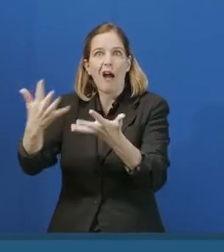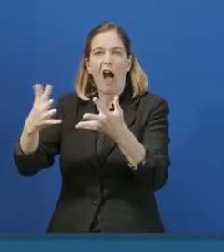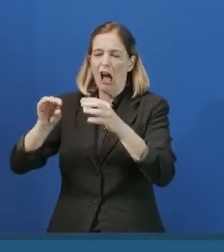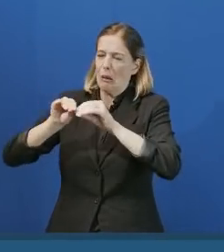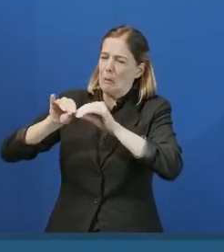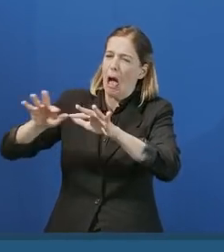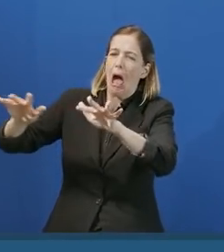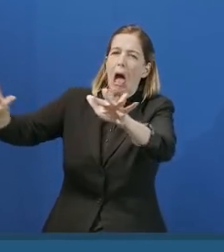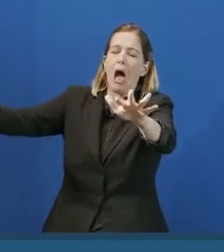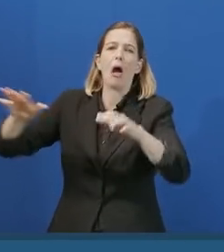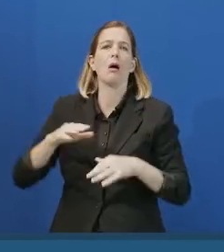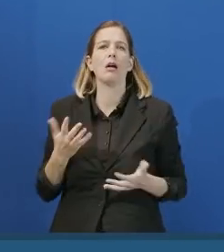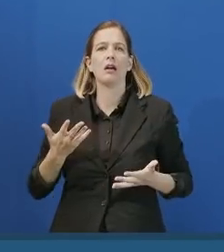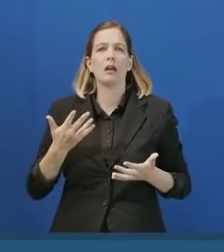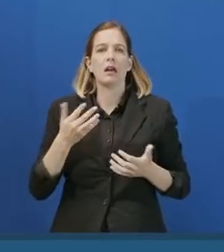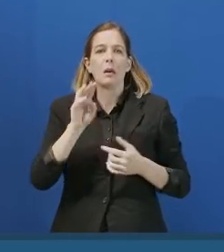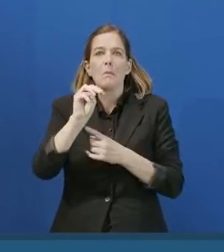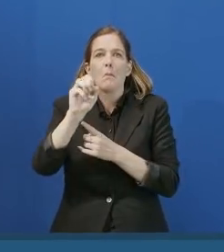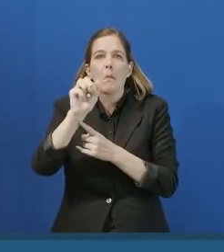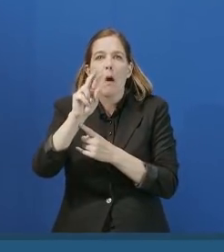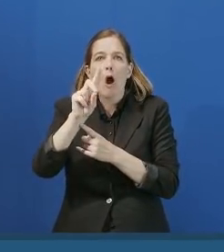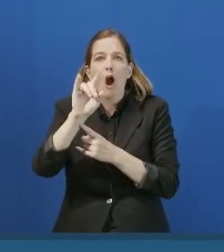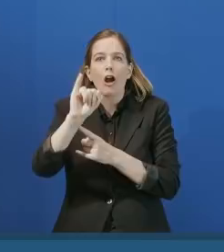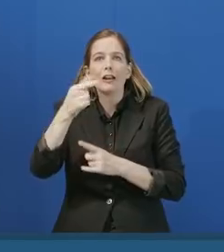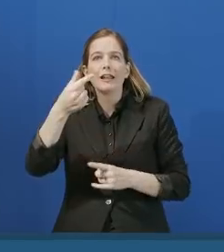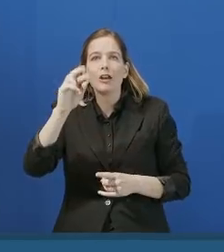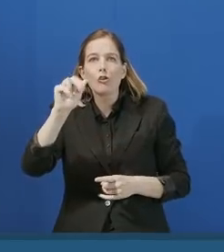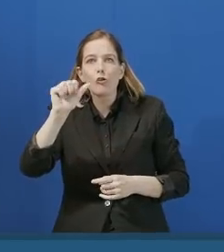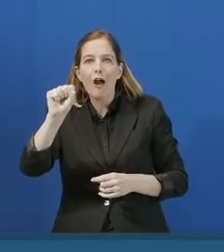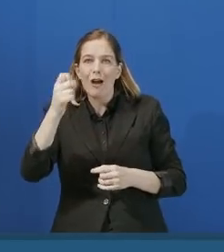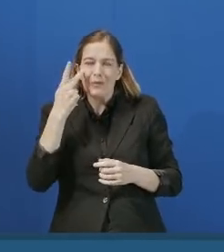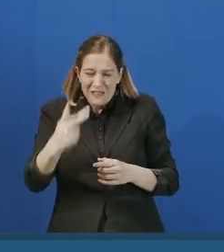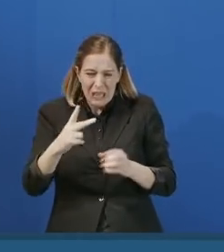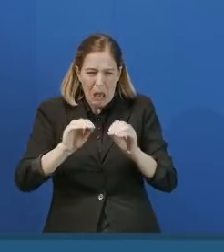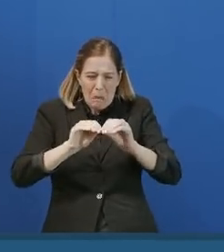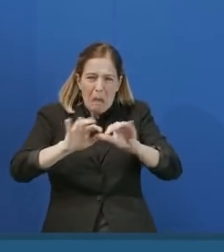So schools, universities, restaurants, down the line,